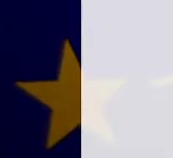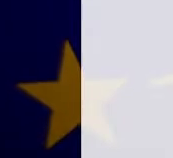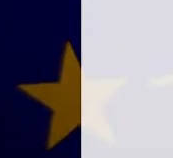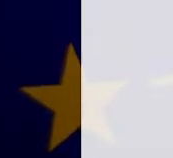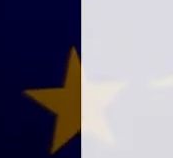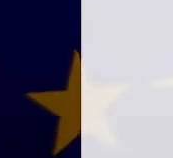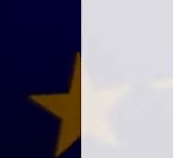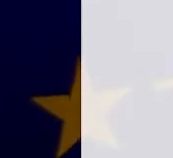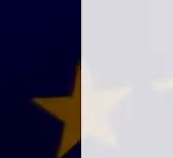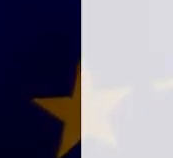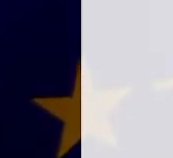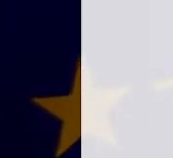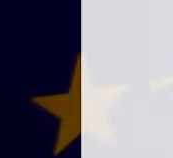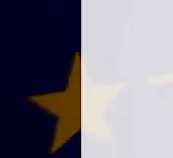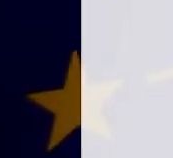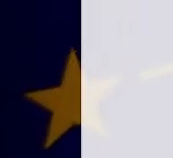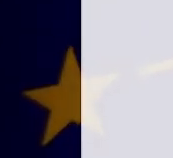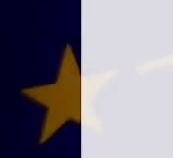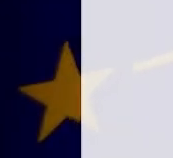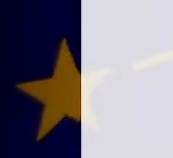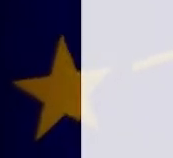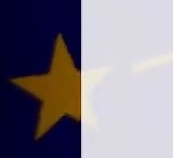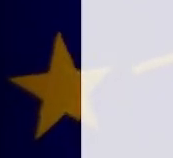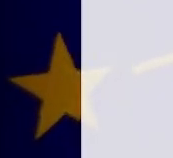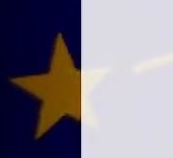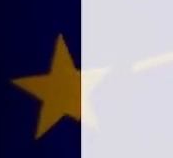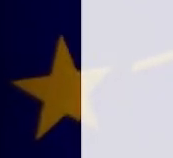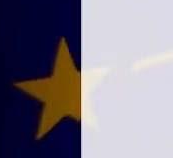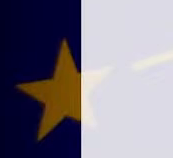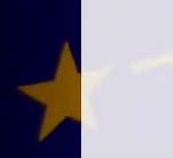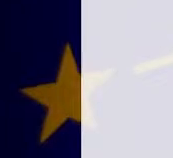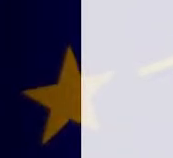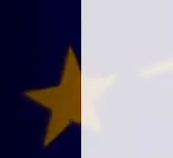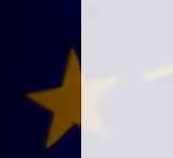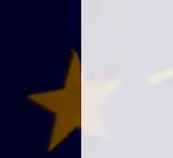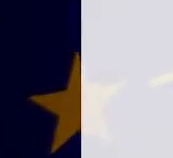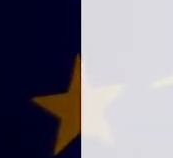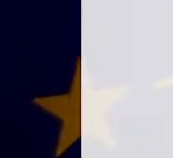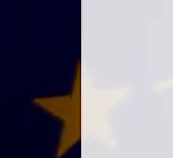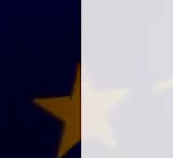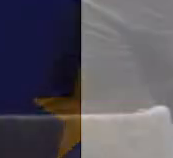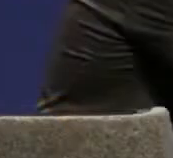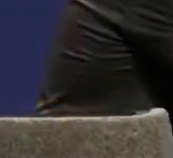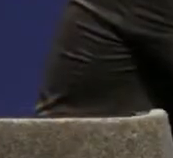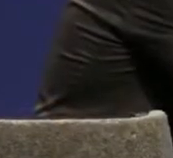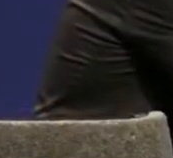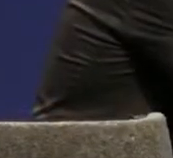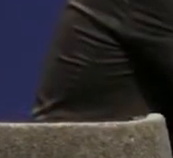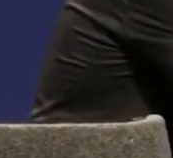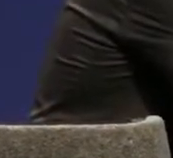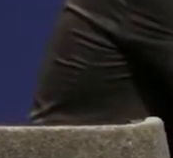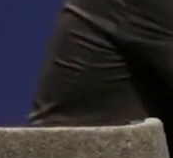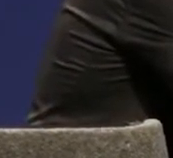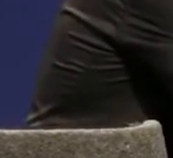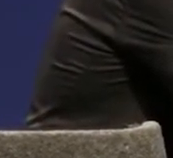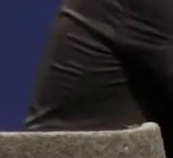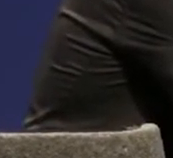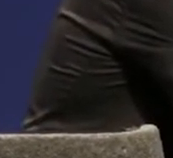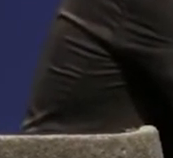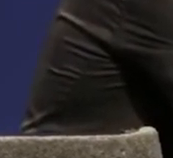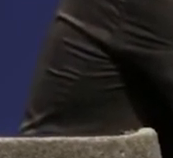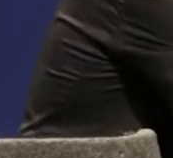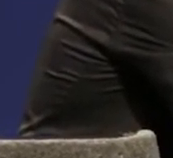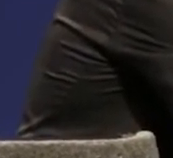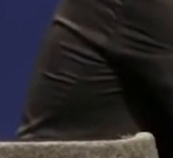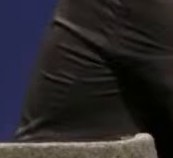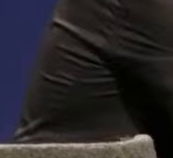Its debate is hosted by WFYI at their television studios in Indianapolis. Founded in 2007, the Indiana Debate Commission